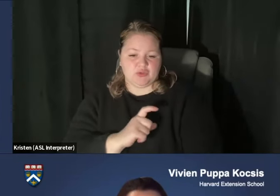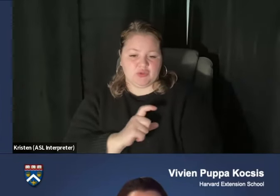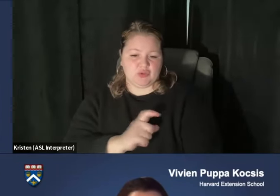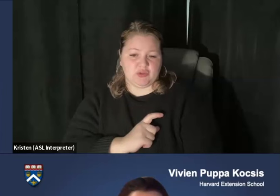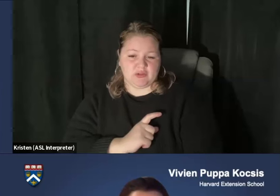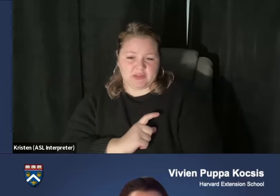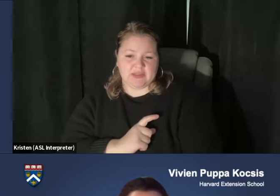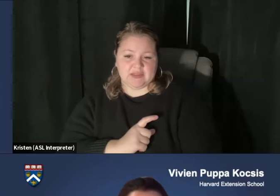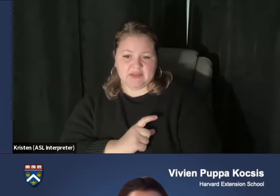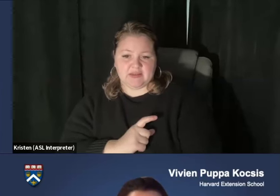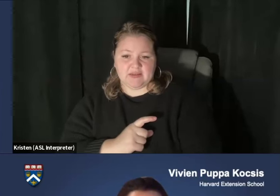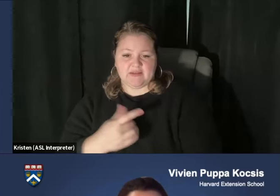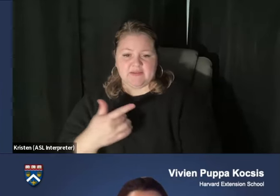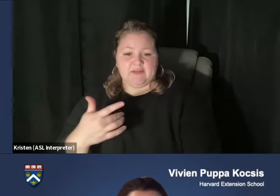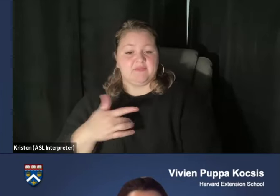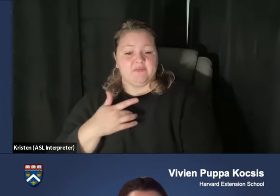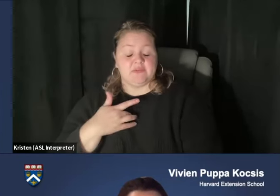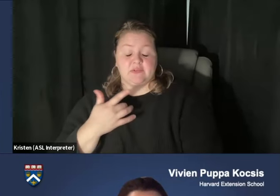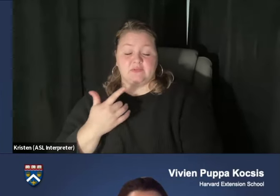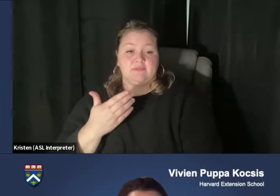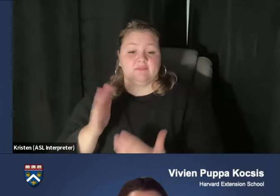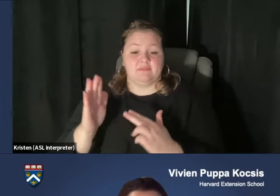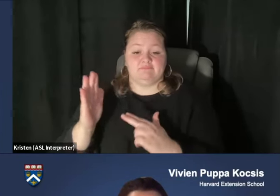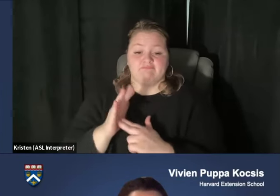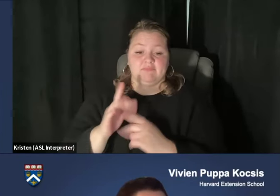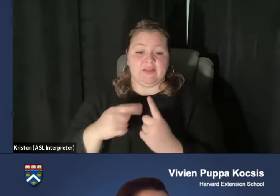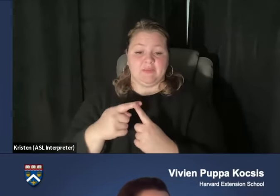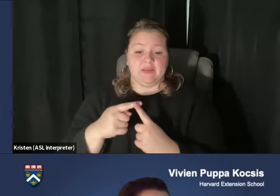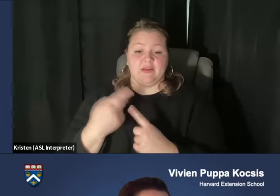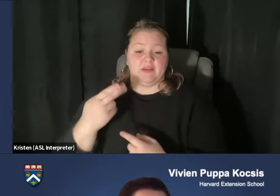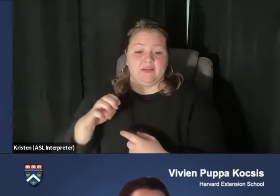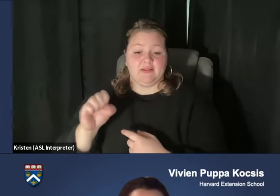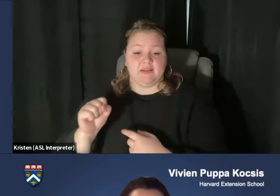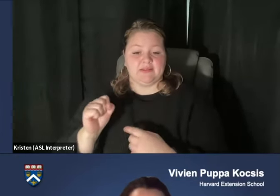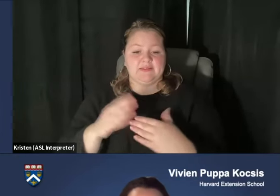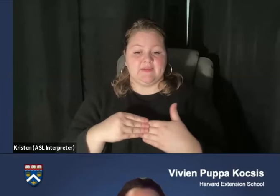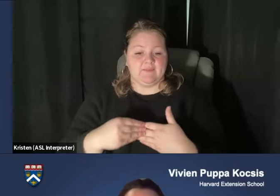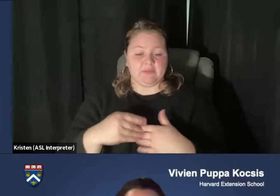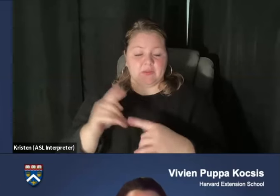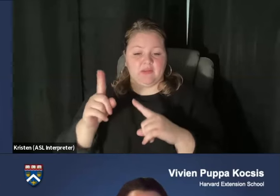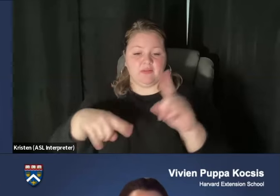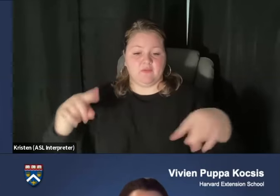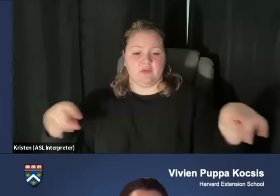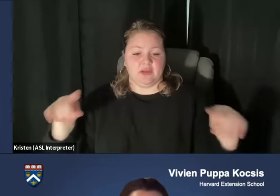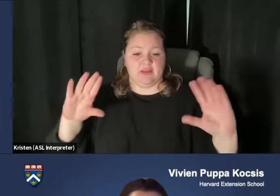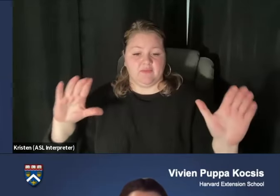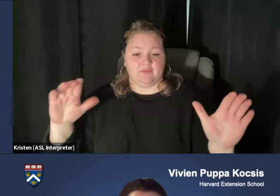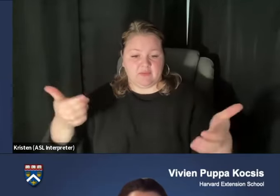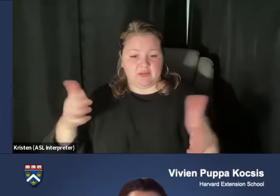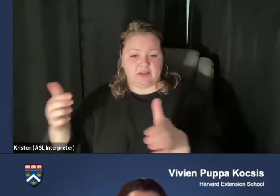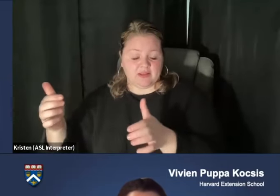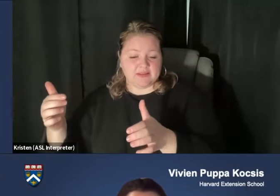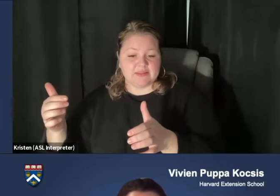are amazing about Harvard Extension School, is the flexibility and the variety of the courses. Our course catalog, you know,